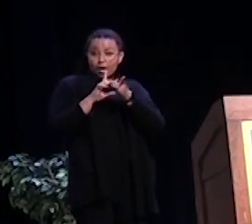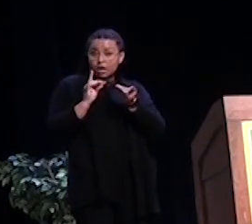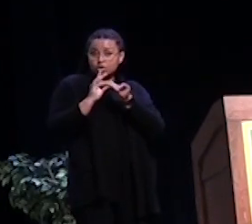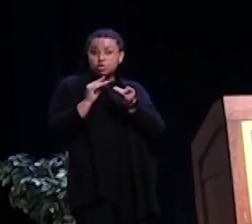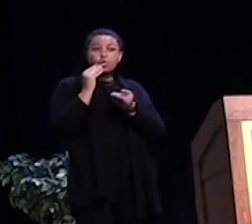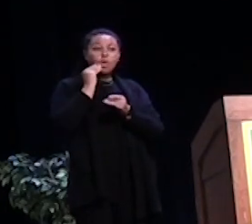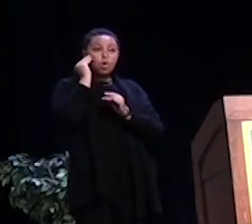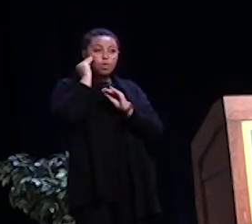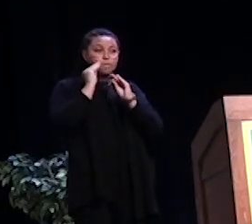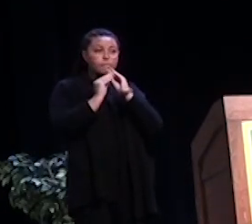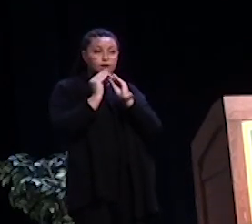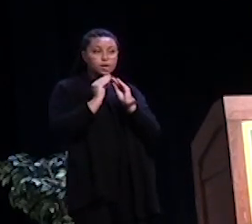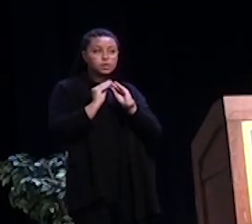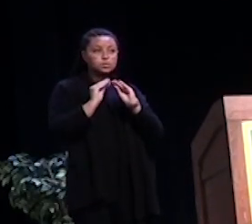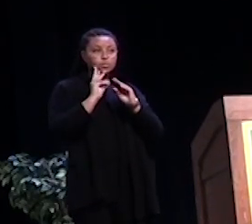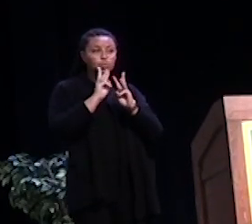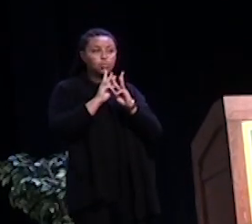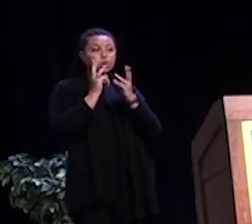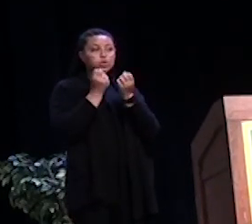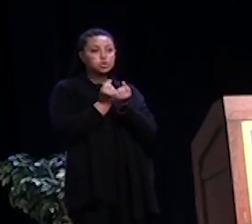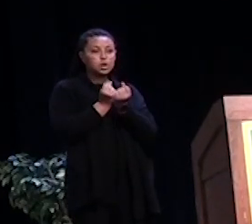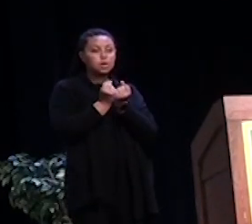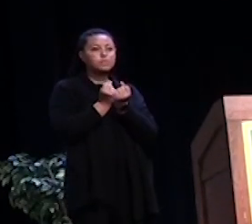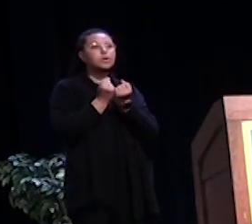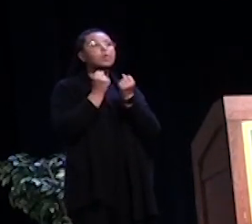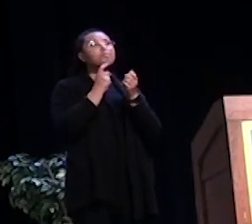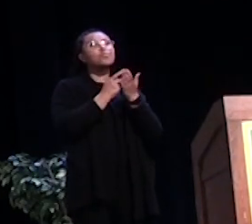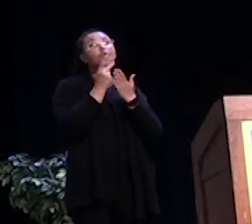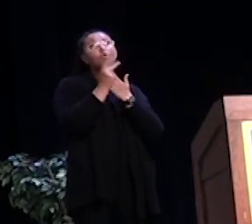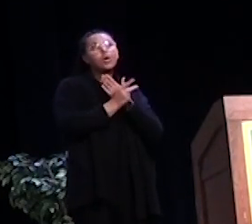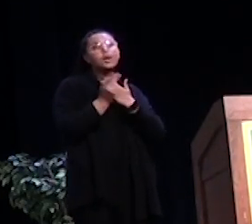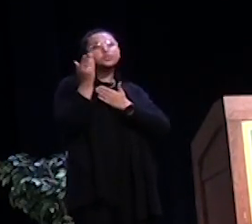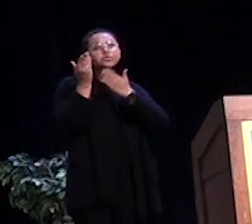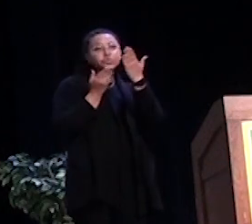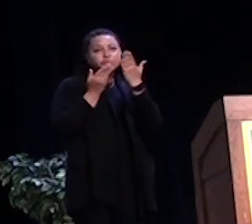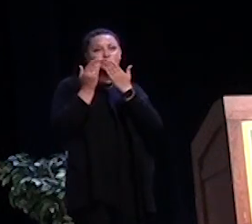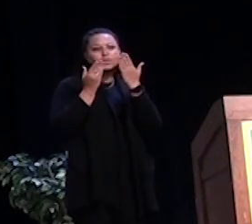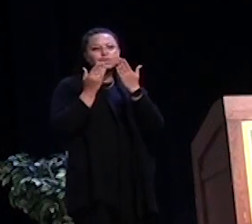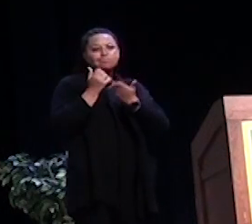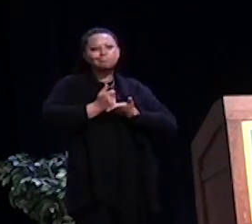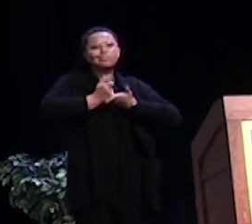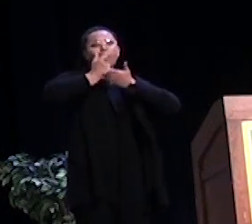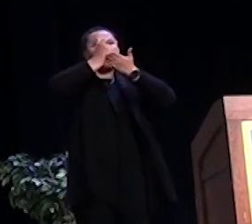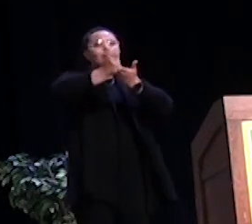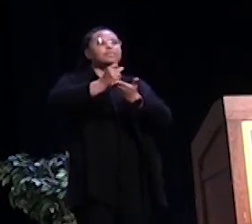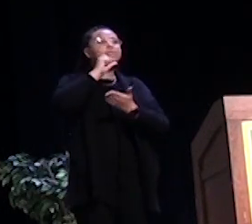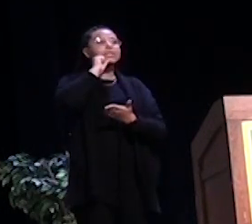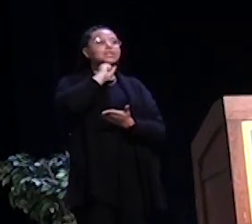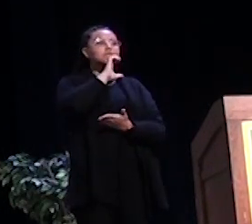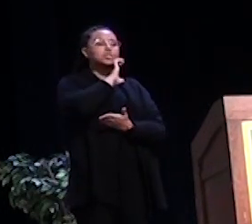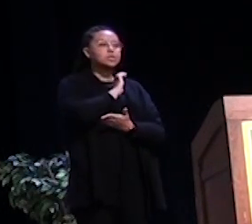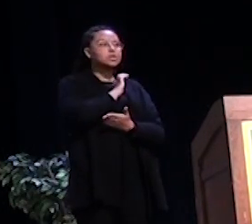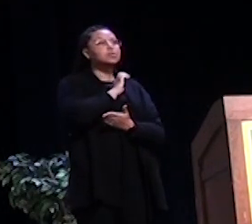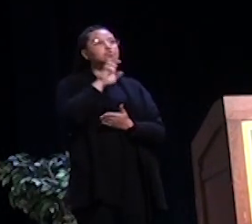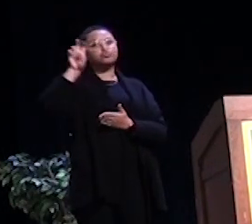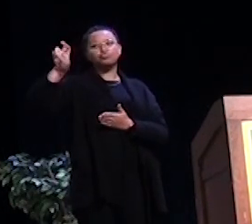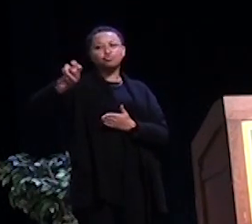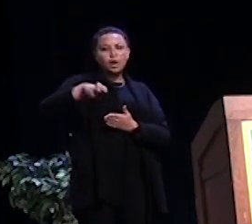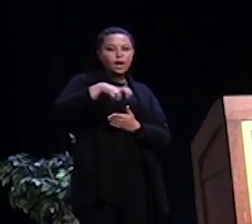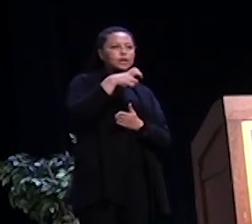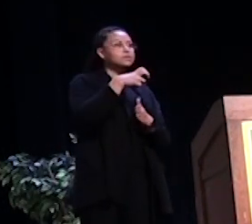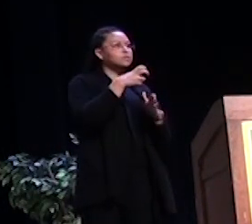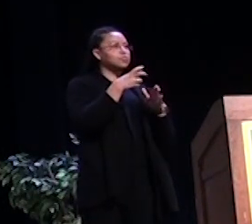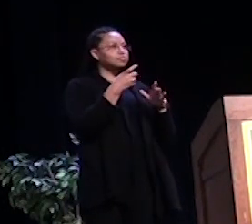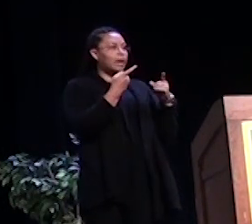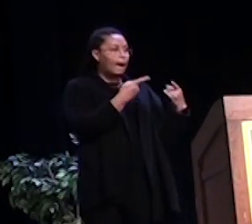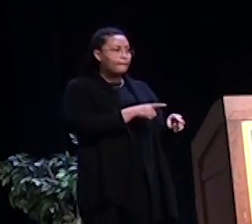workshop is MOC's services and programs to help the seniors get that transfer on death deed or that will.